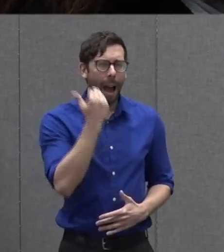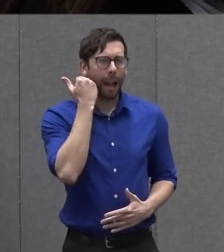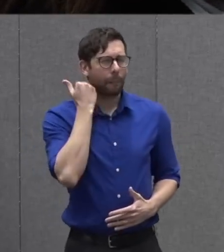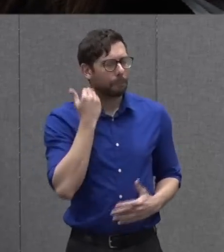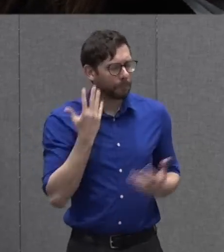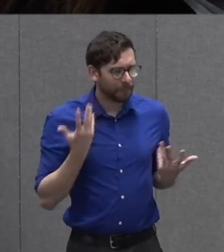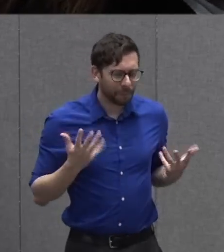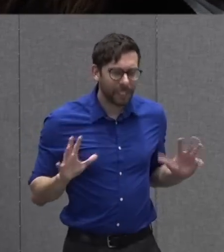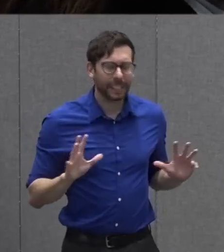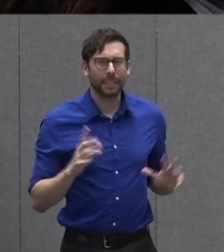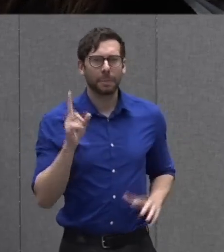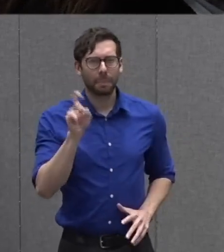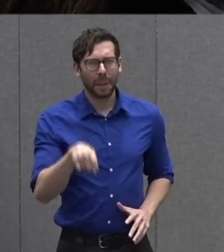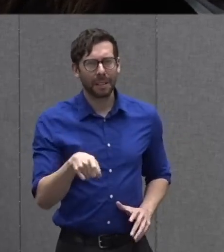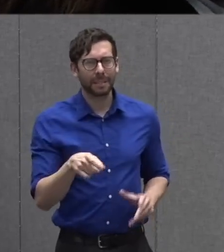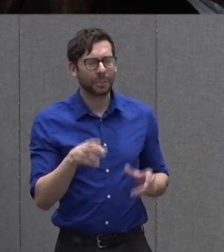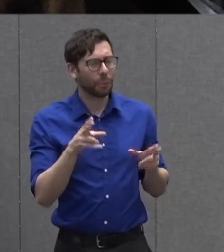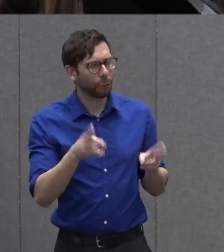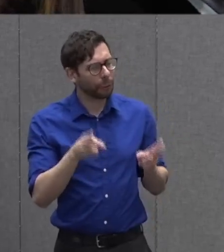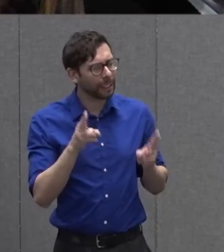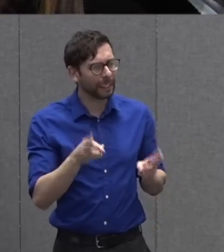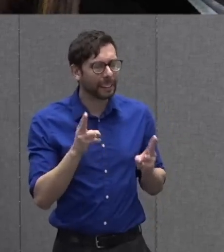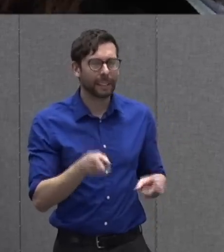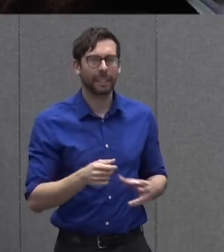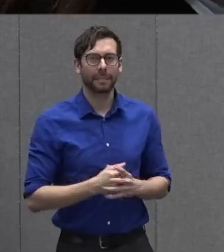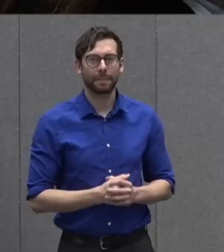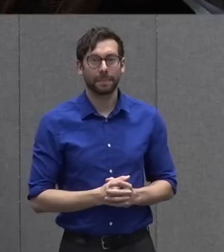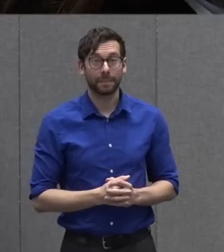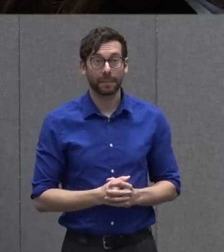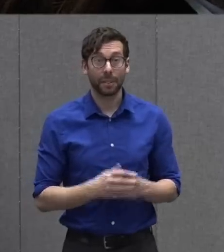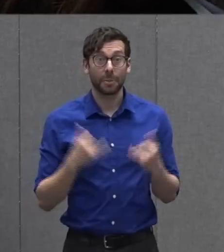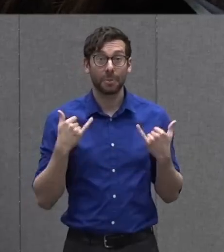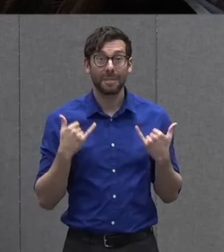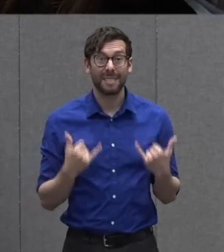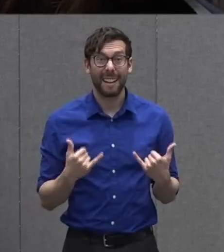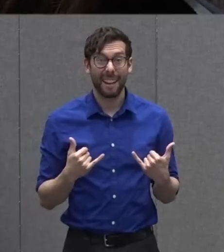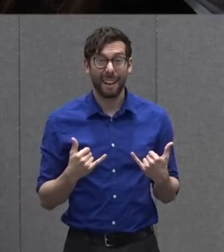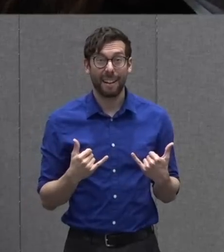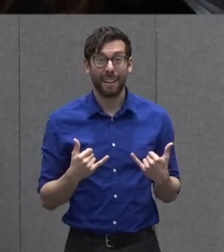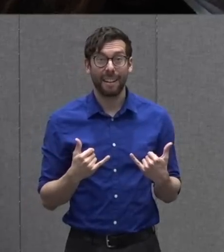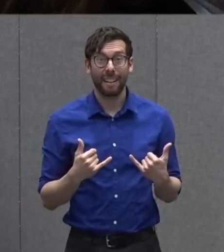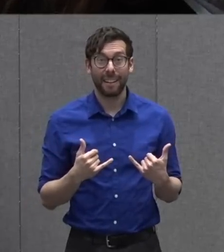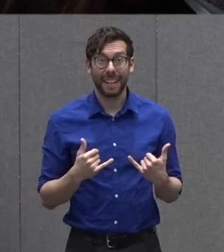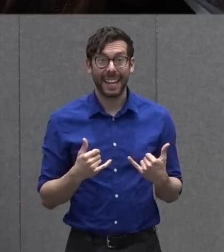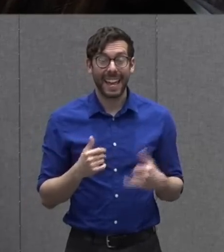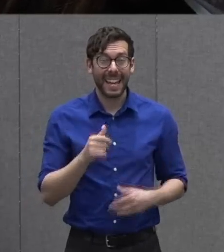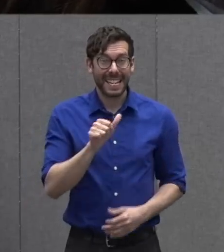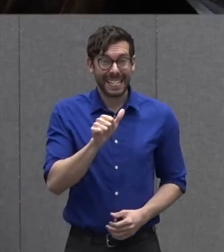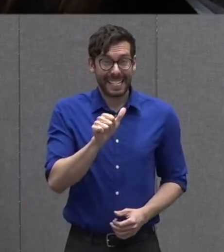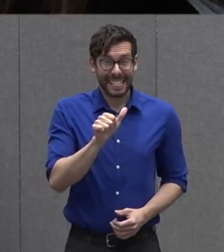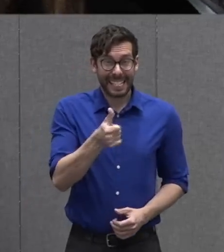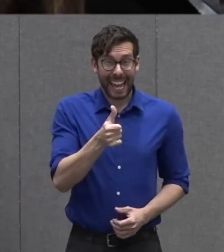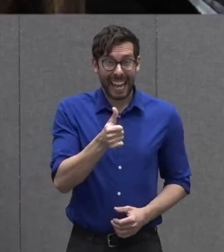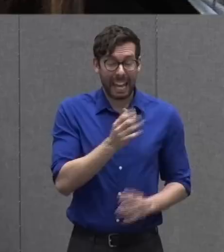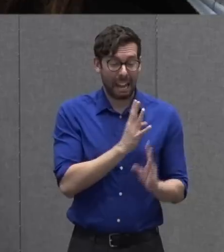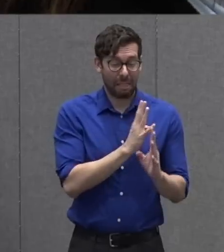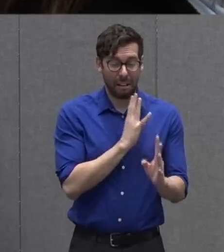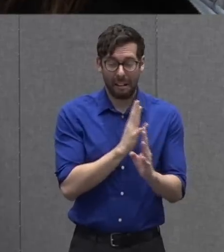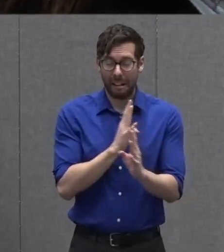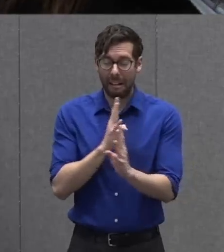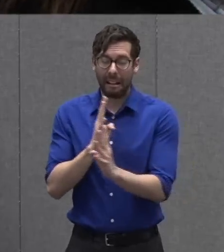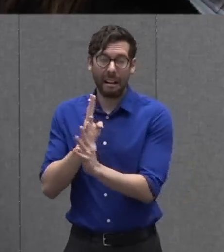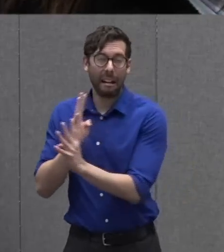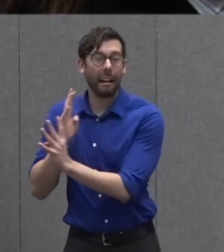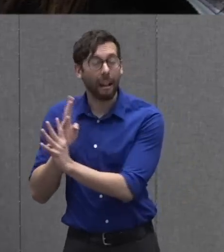hurry up. So, with a line of 10 and 10 lines of 10, we'd get there